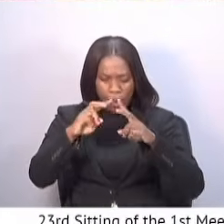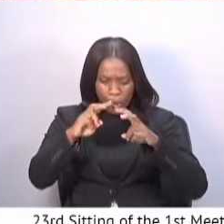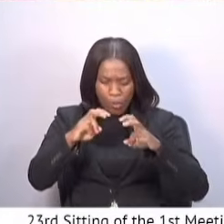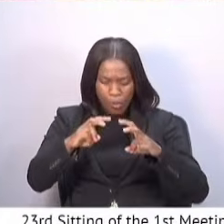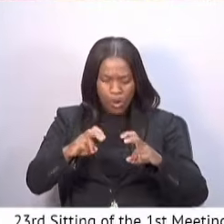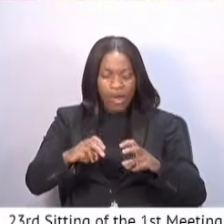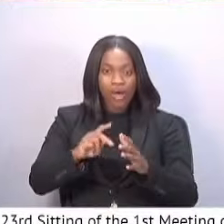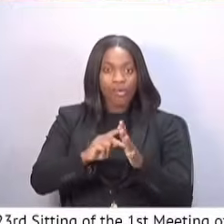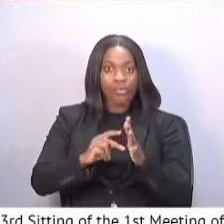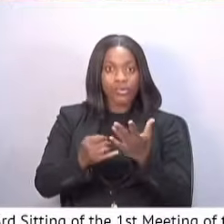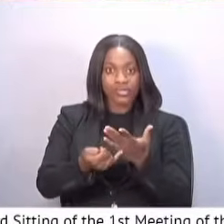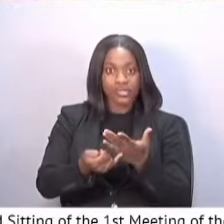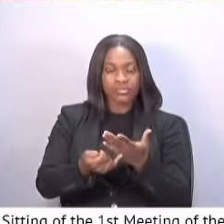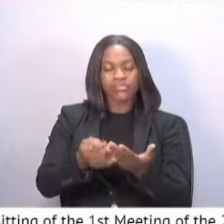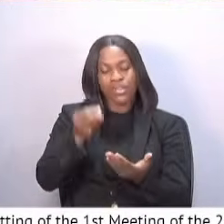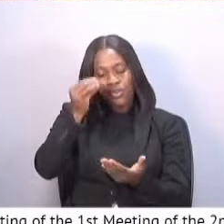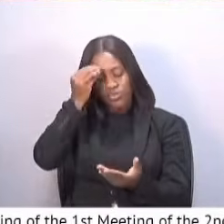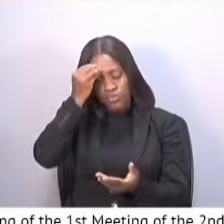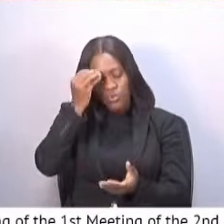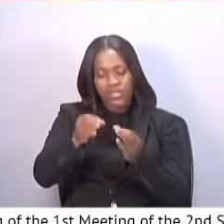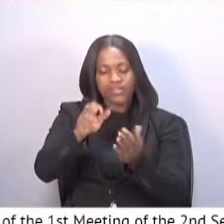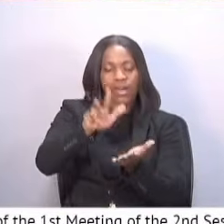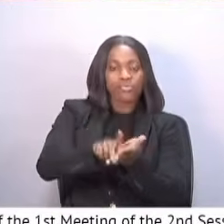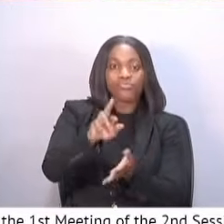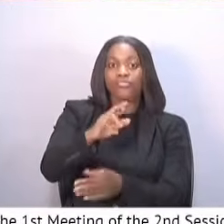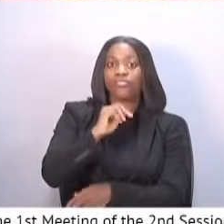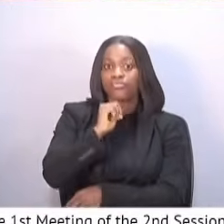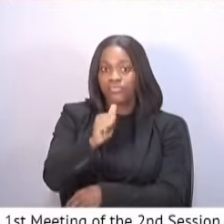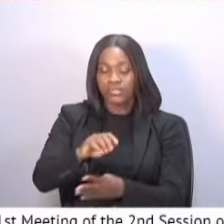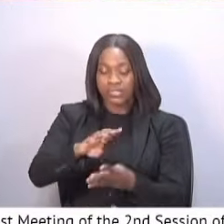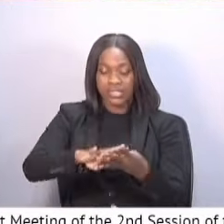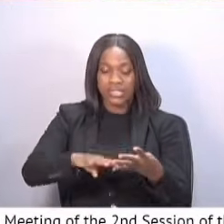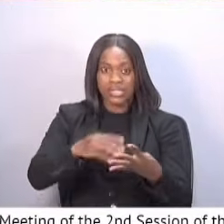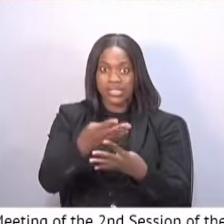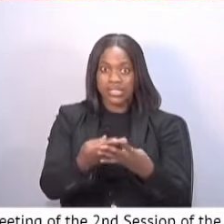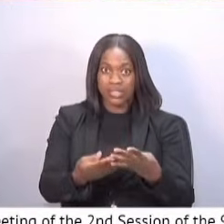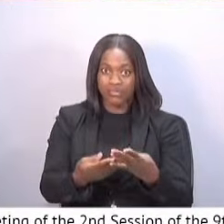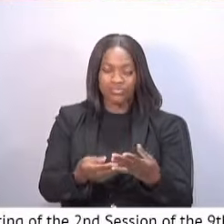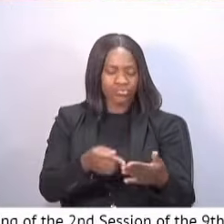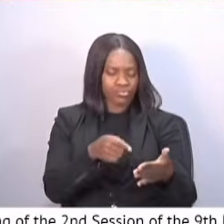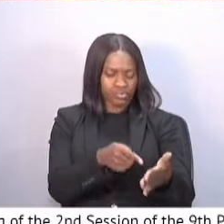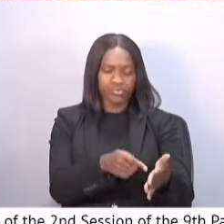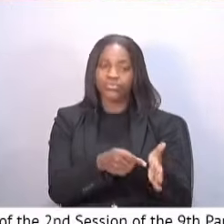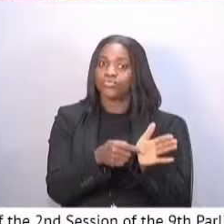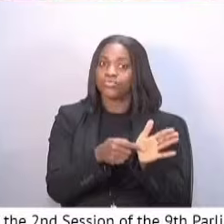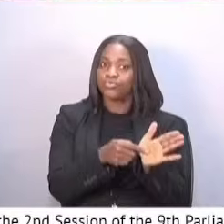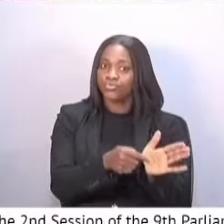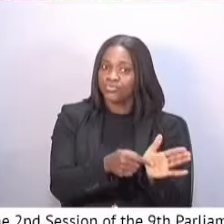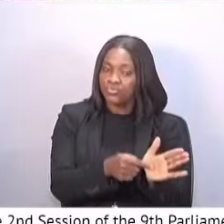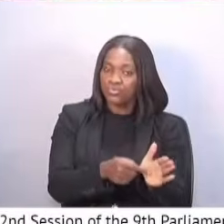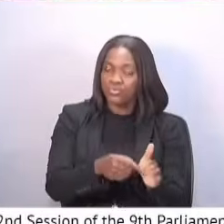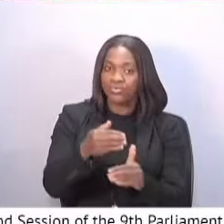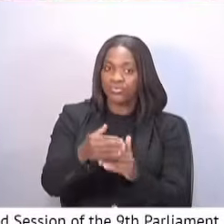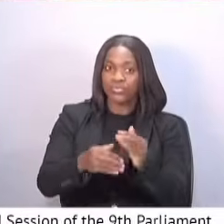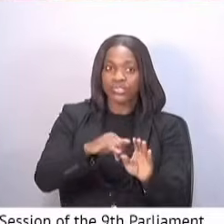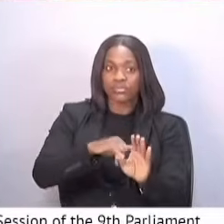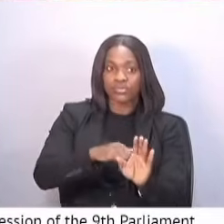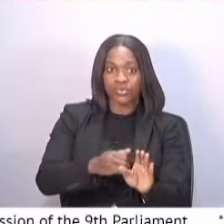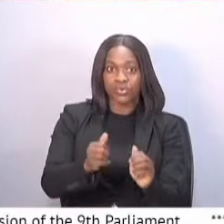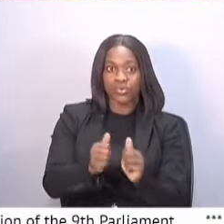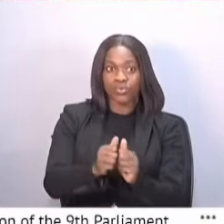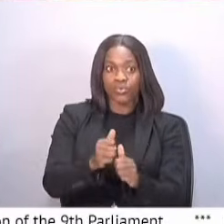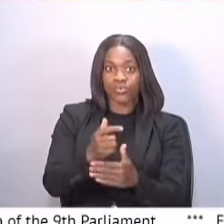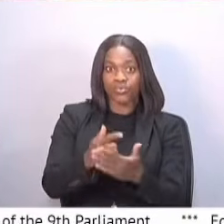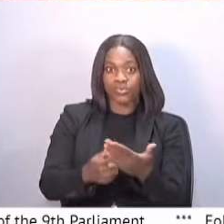for authorization. Mr. Speaker, the table below also highlights the progress of implementation with